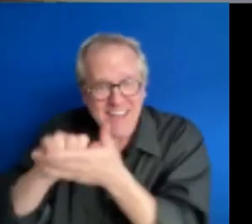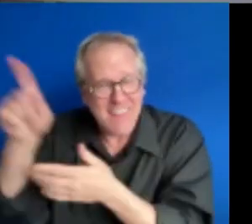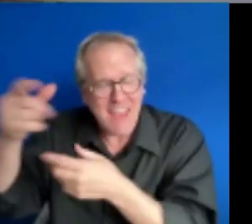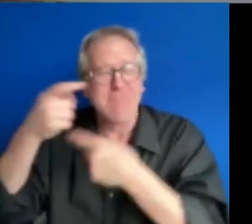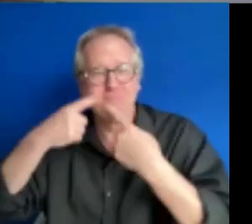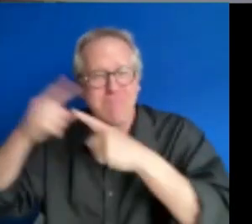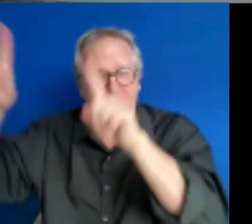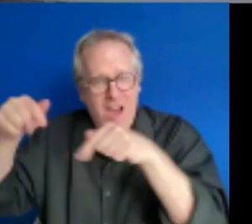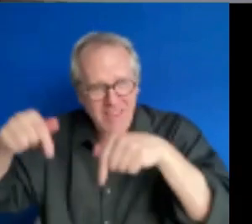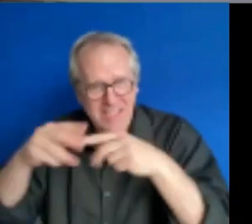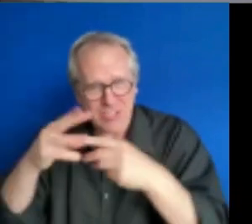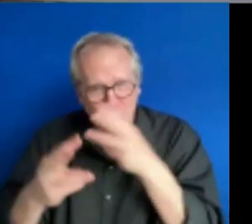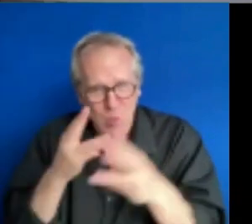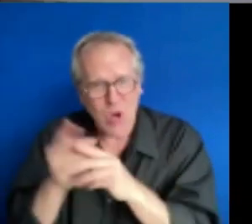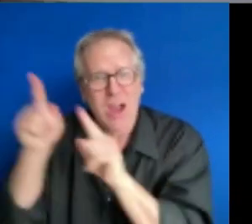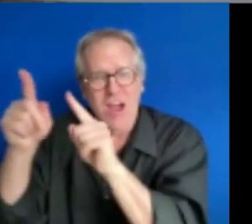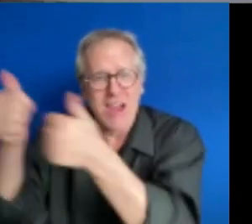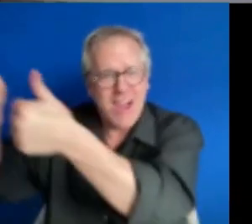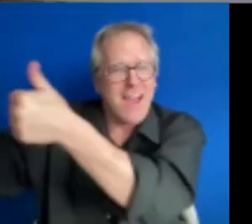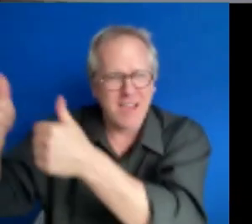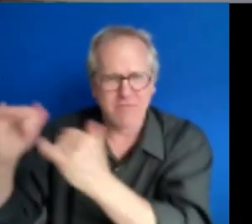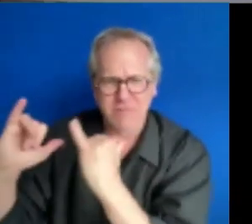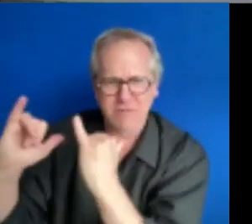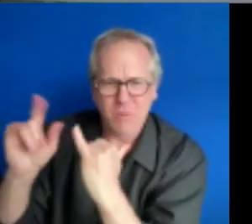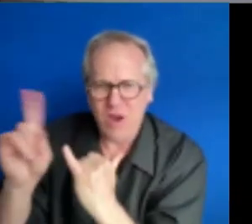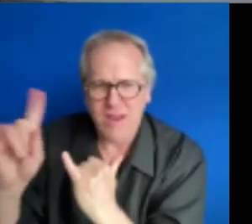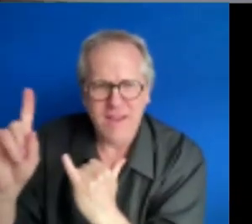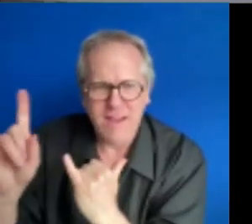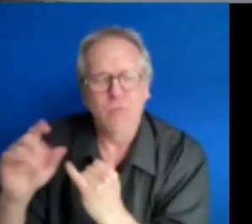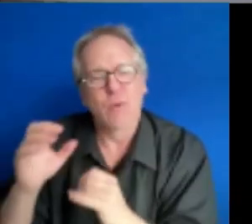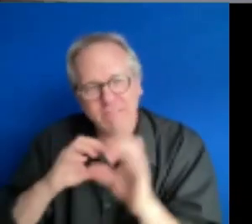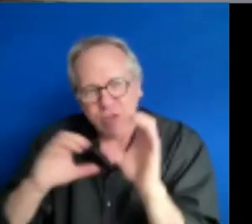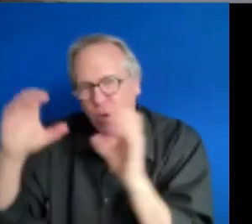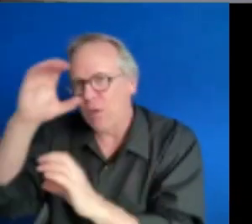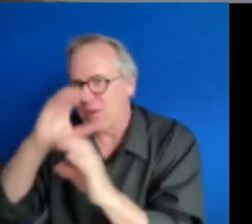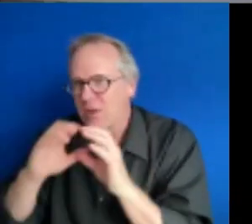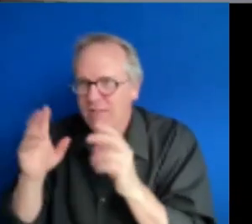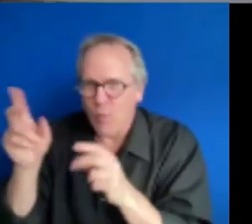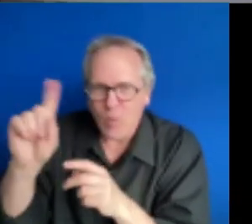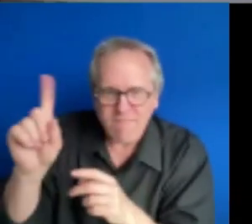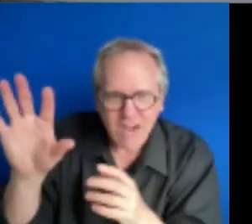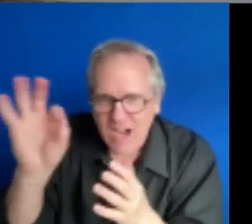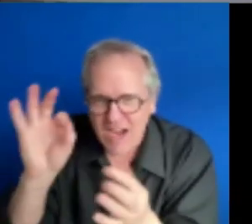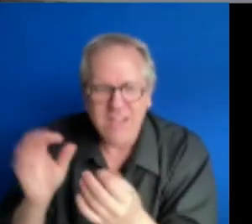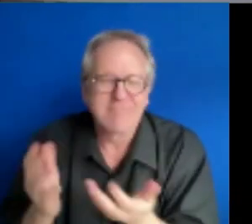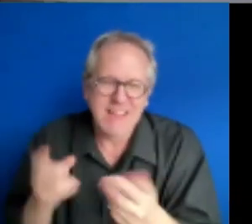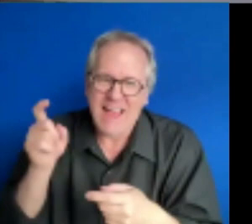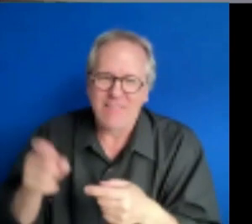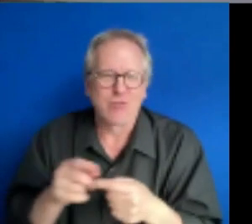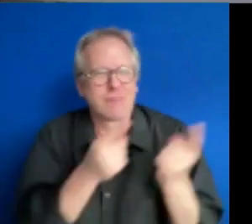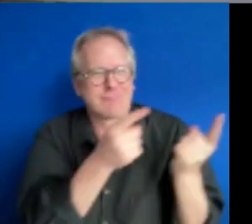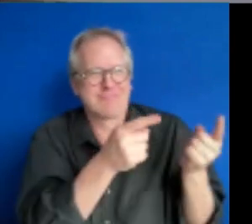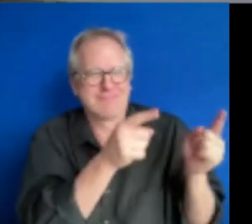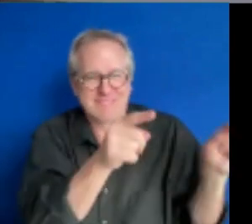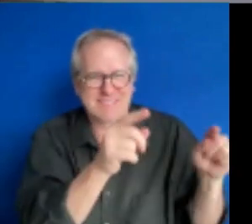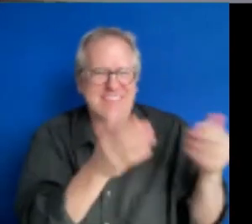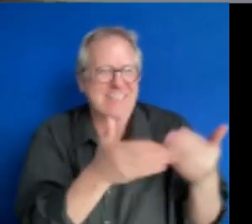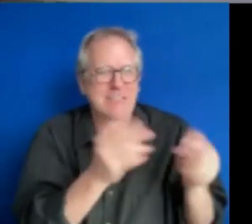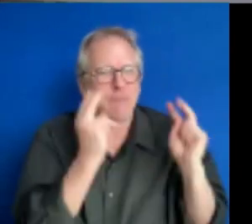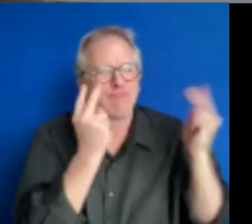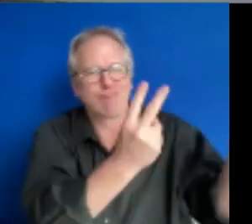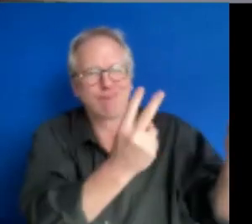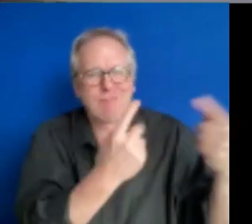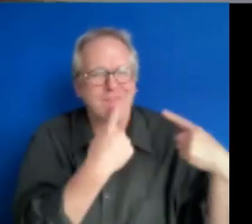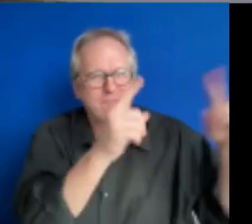made it in this world. And we have to go looking for them. We have to go hunting for them. So I think making space for us